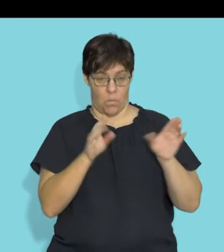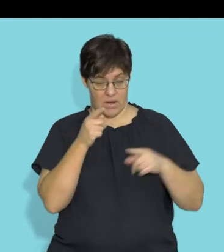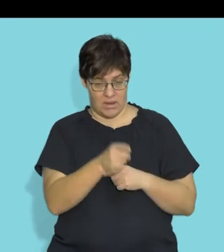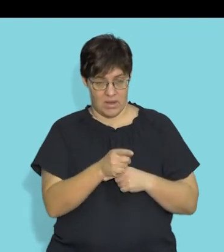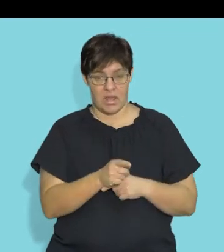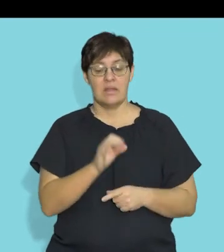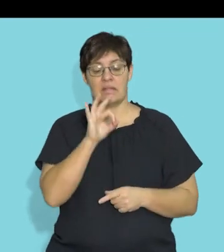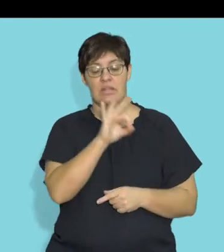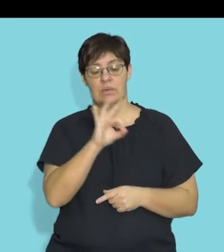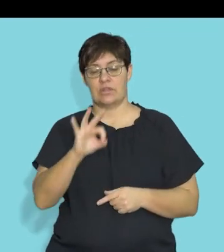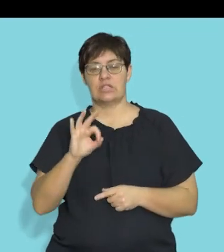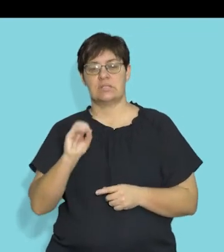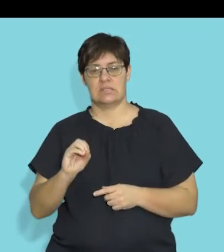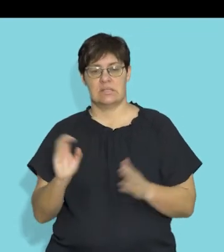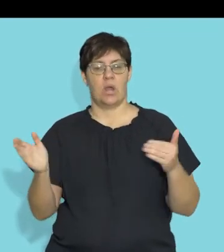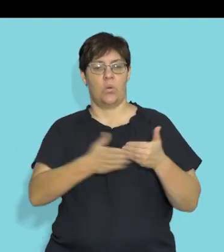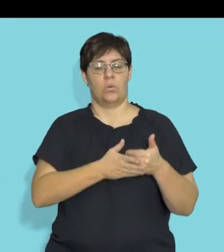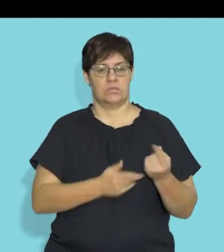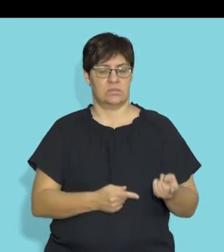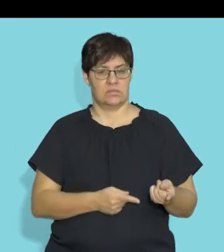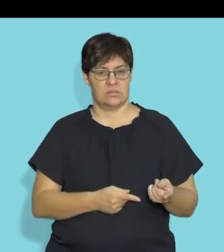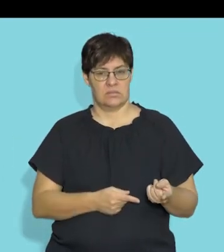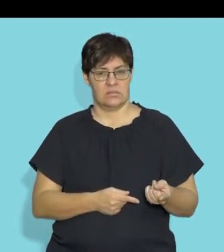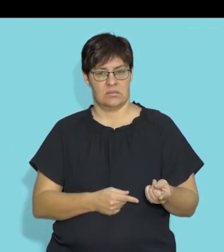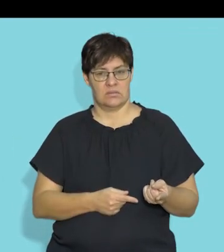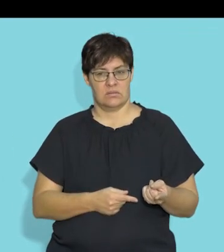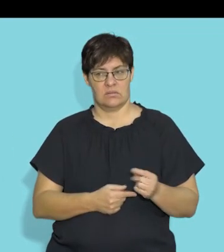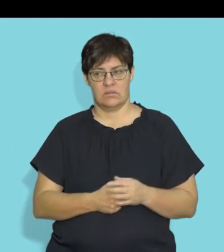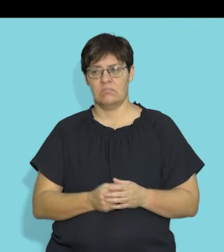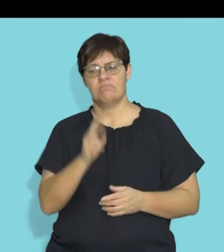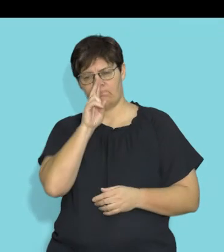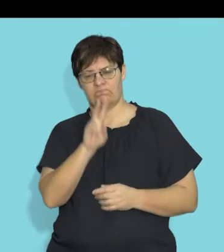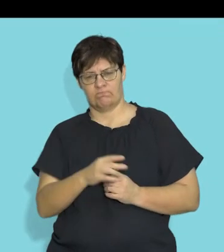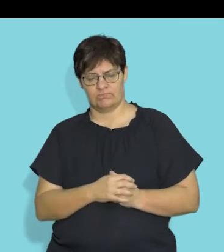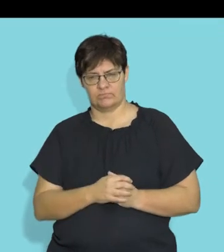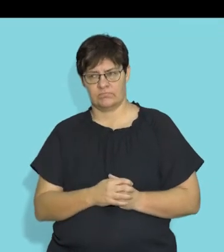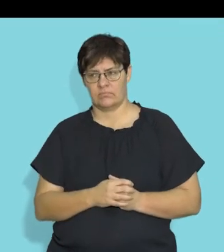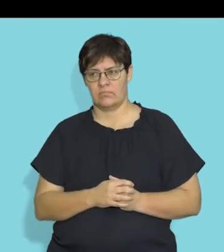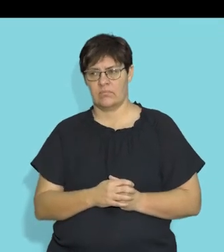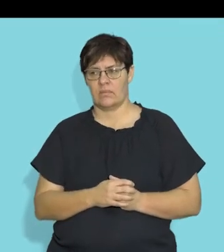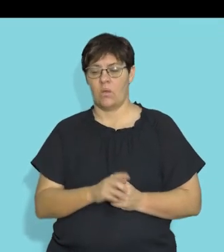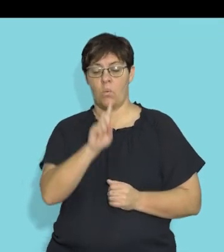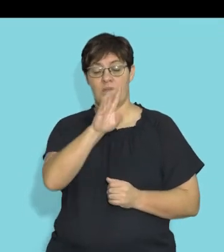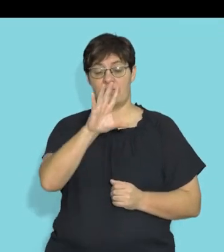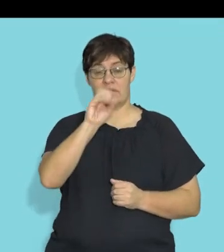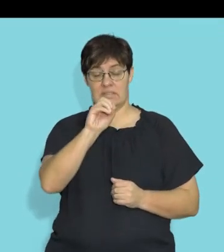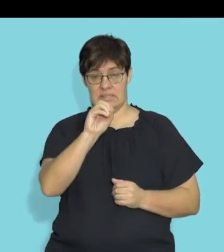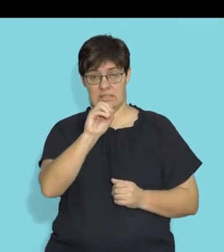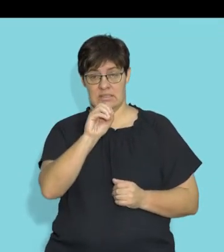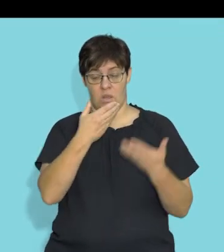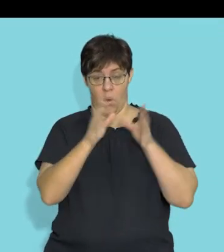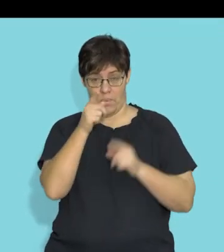150 in your opening balance and 330 as your closing balance. Let's look at it here. Clearly we can see. Watch. You